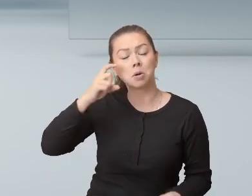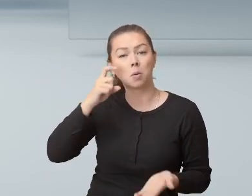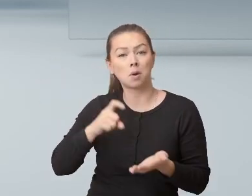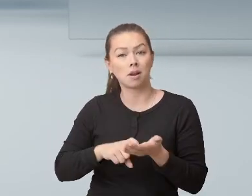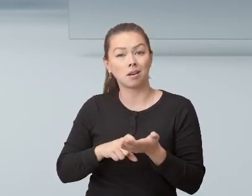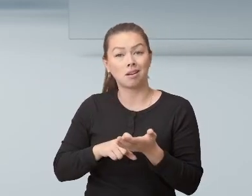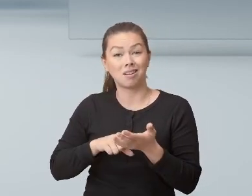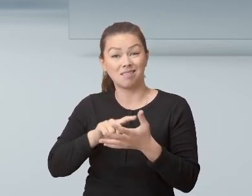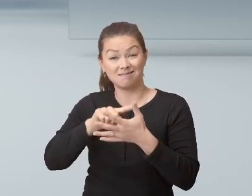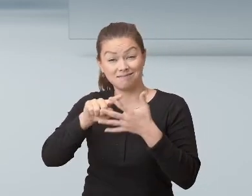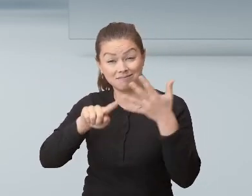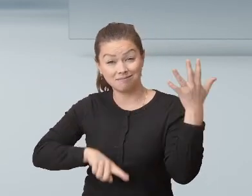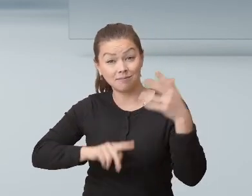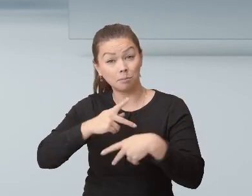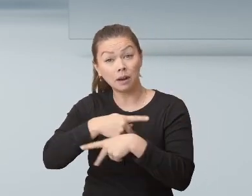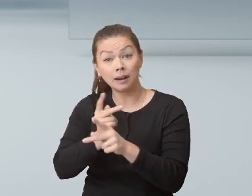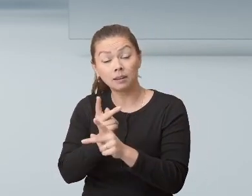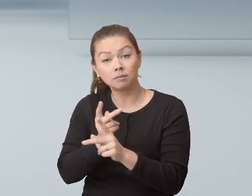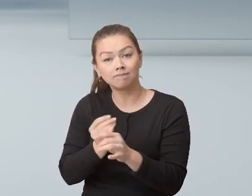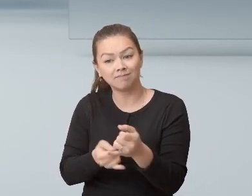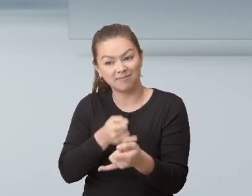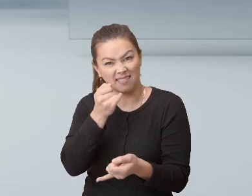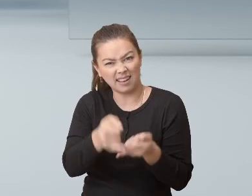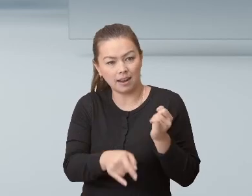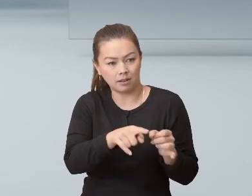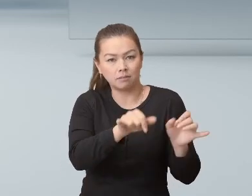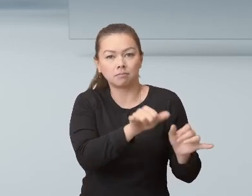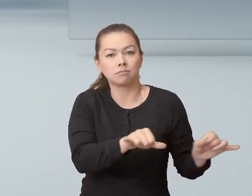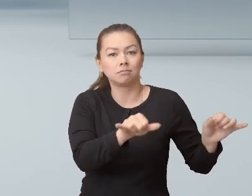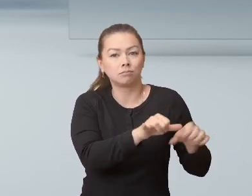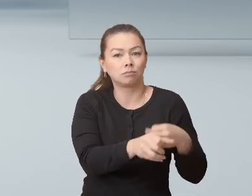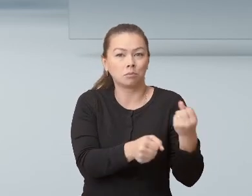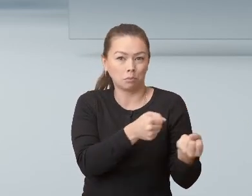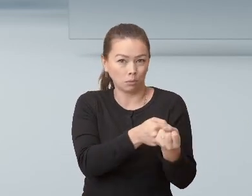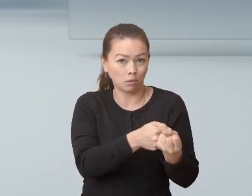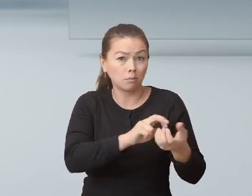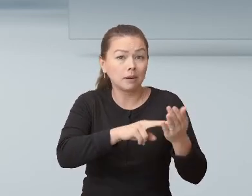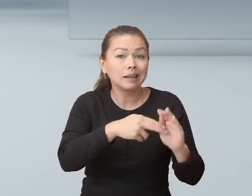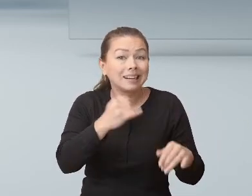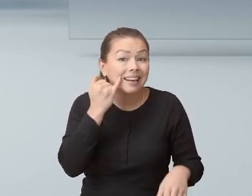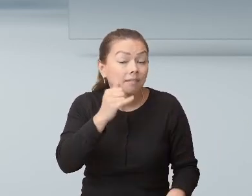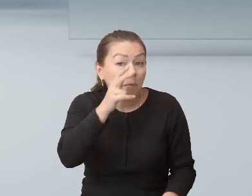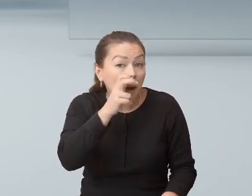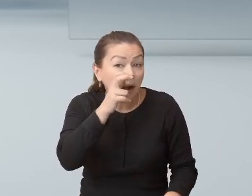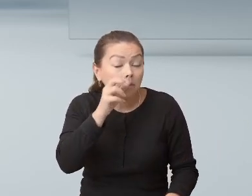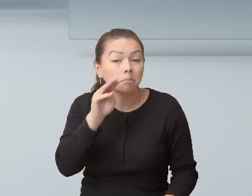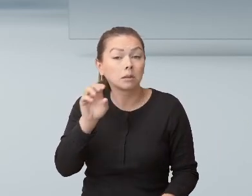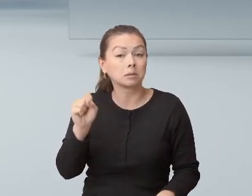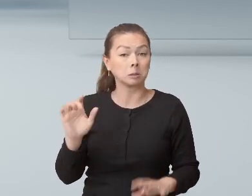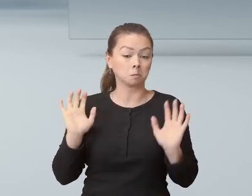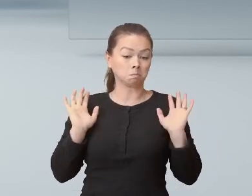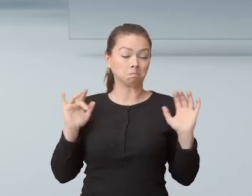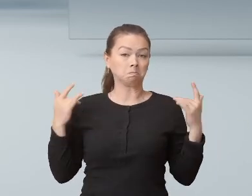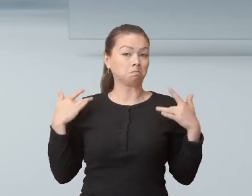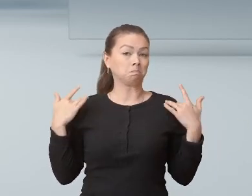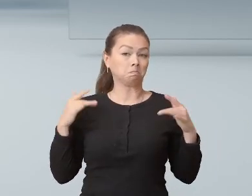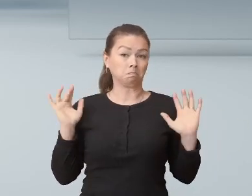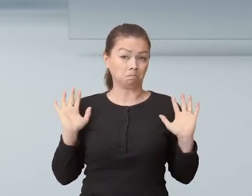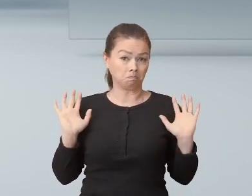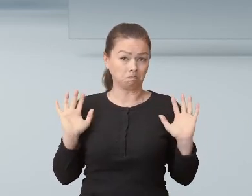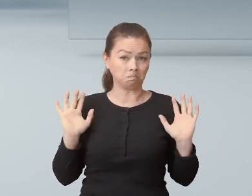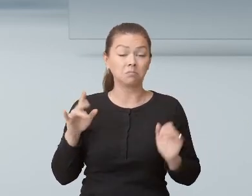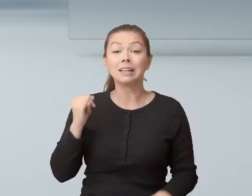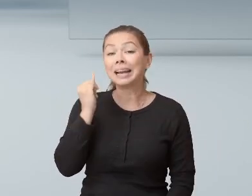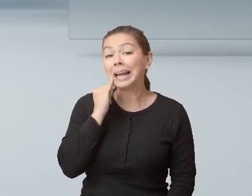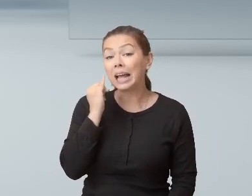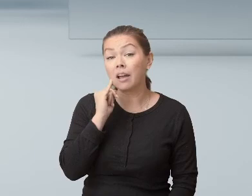which means Microsoft isn't going to fix any bugs. It also means that more than likely, if your partner can't figure out the problem,